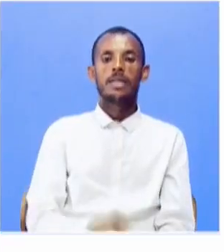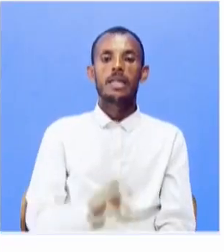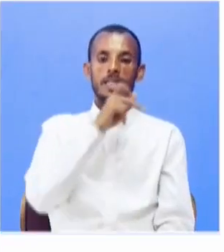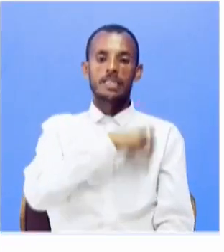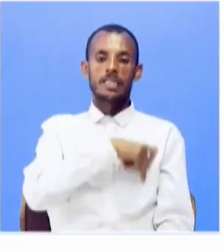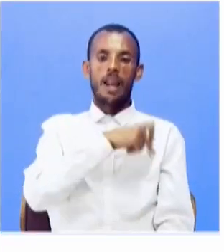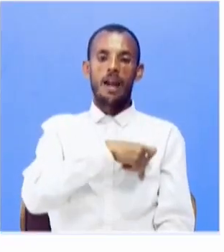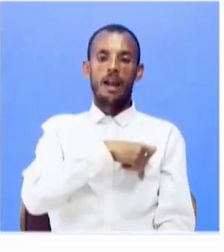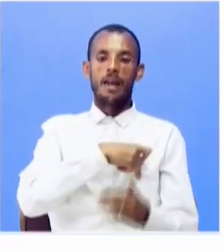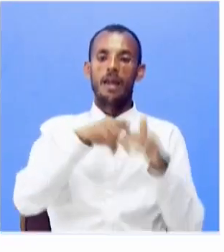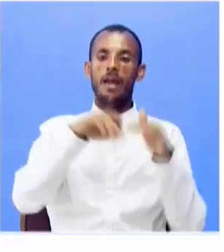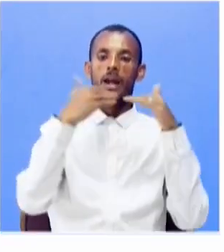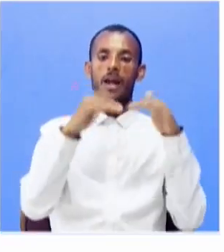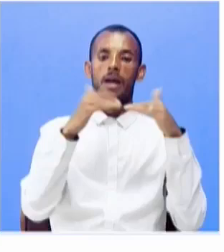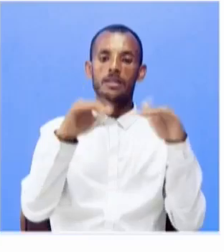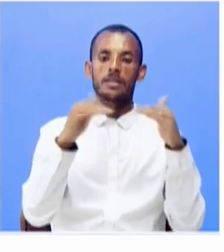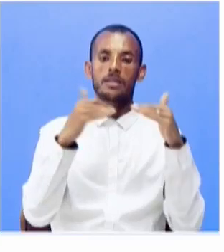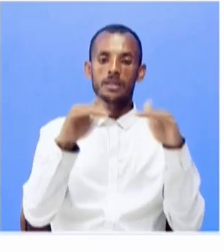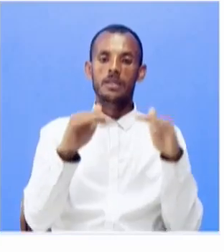for salary or